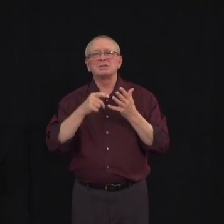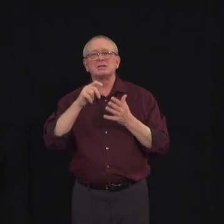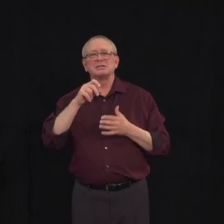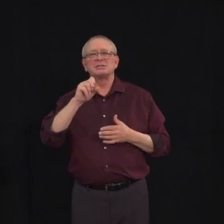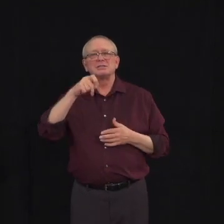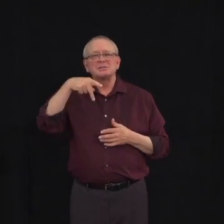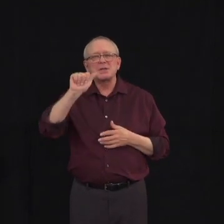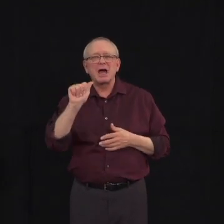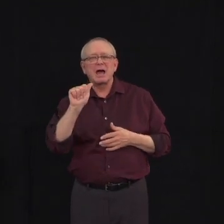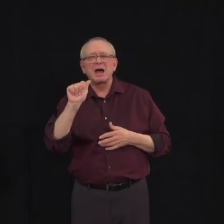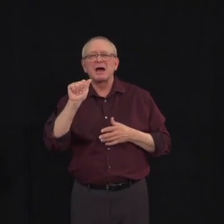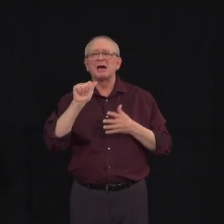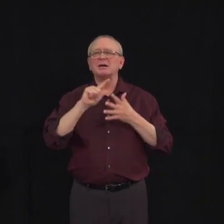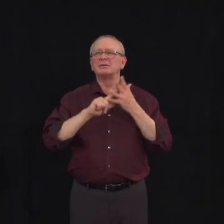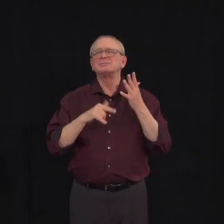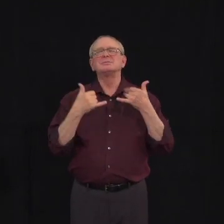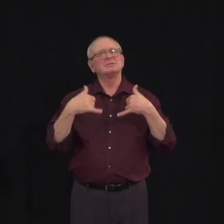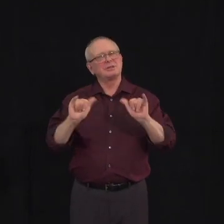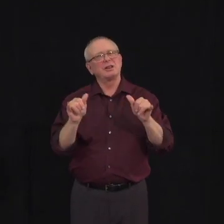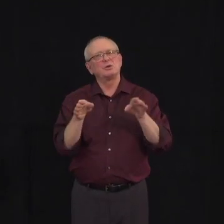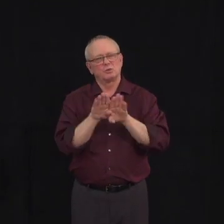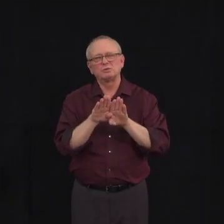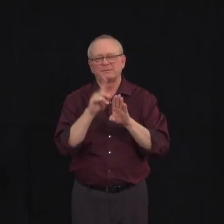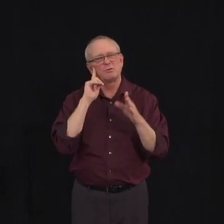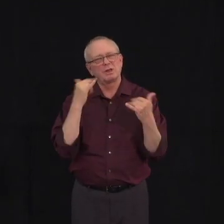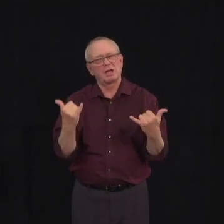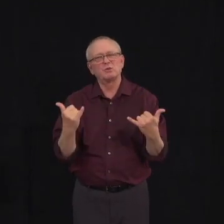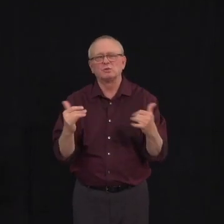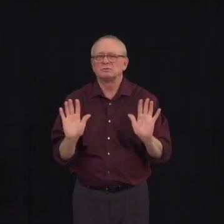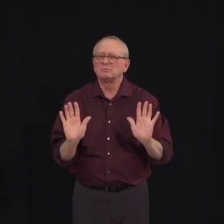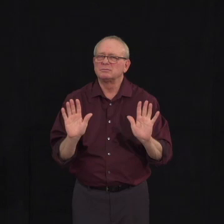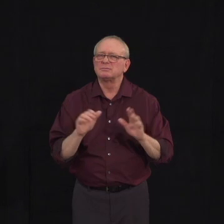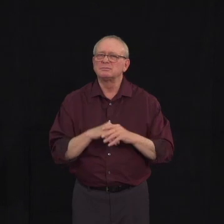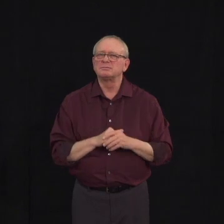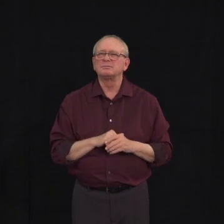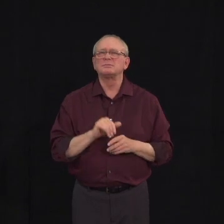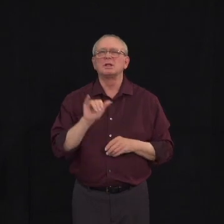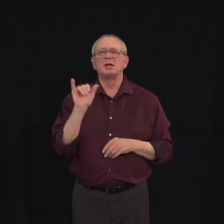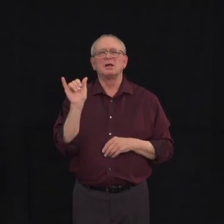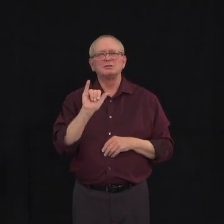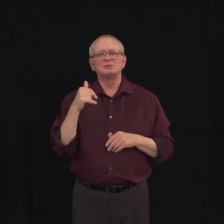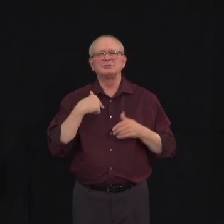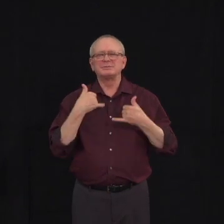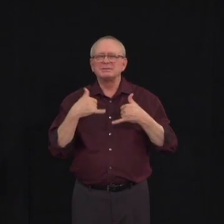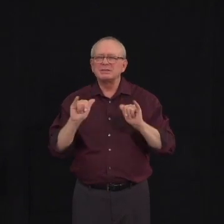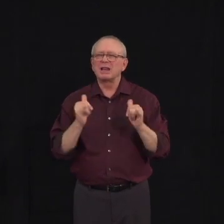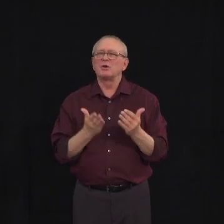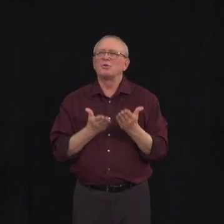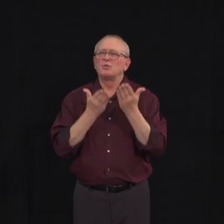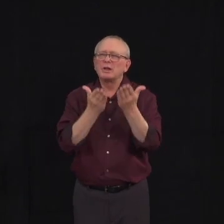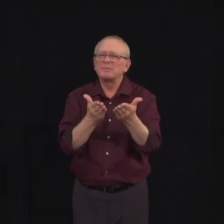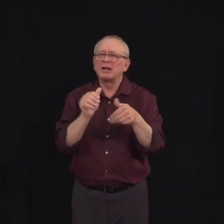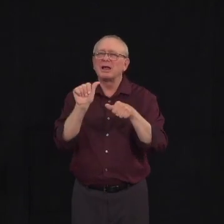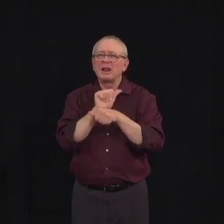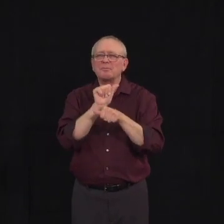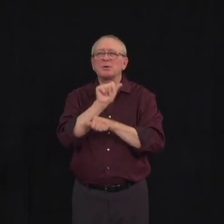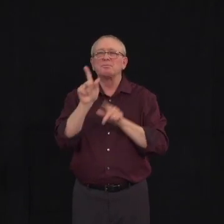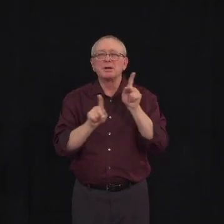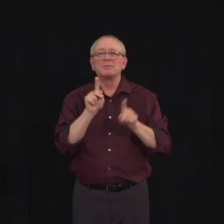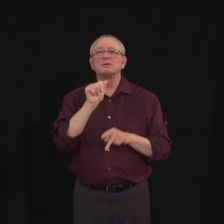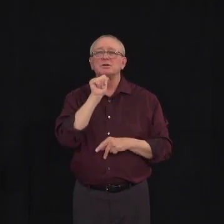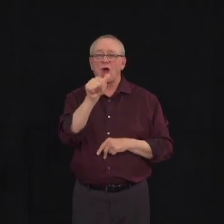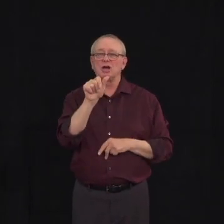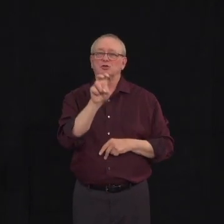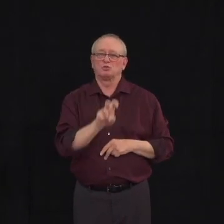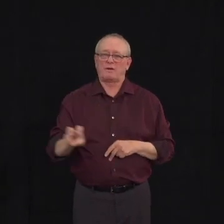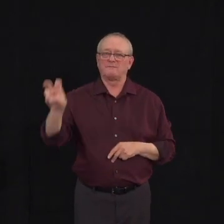to recommend that all Albertans avoid non-essential travel and that they work from home when they can. And to